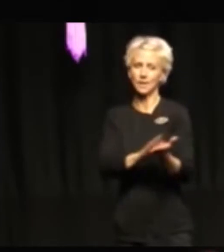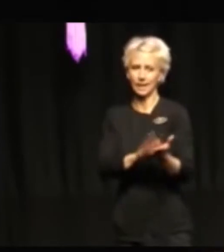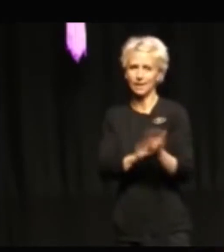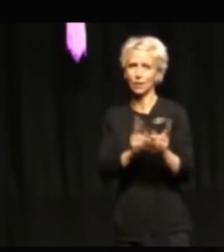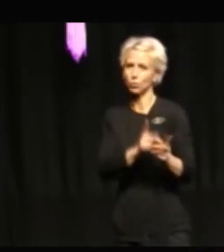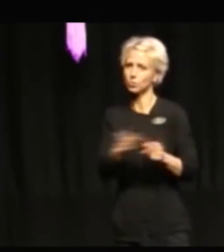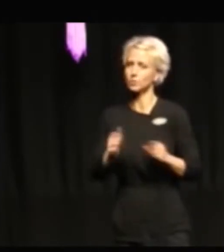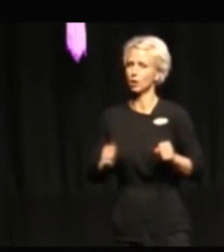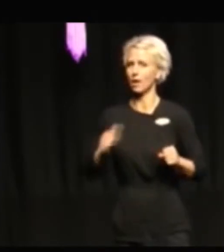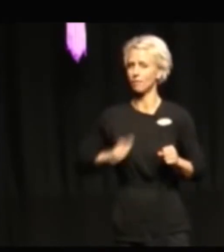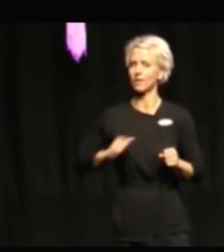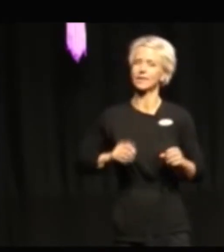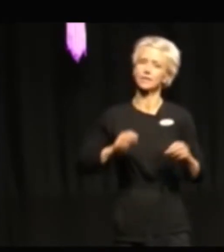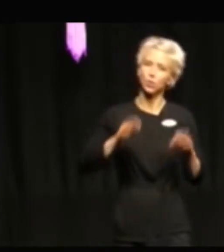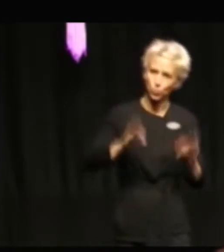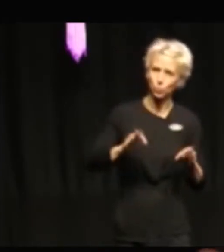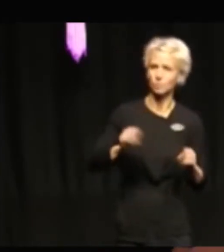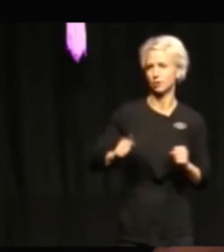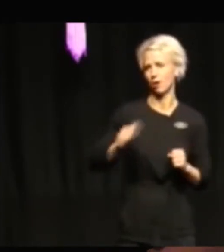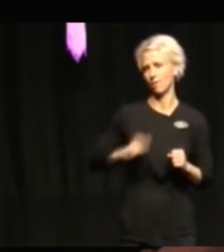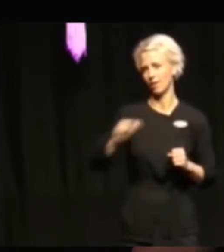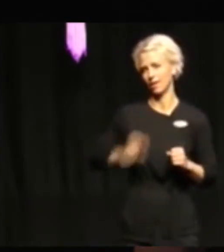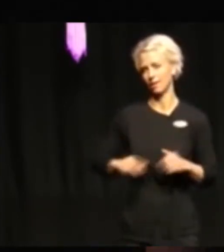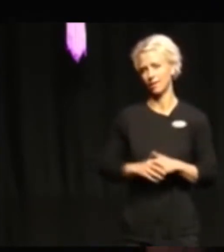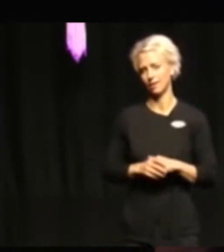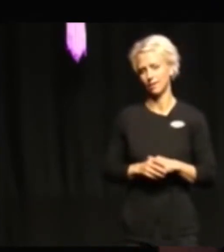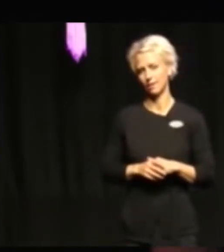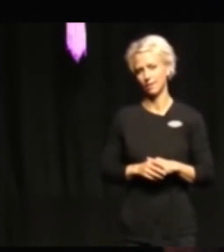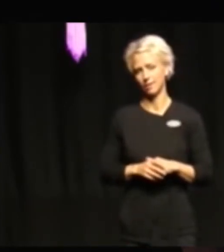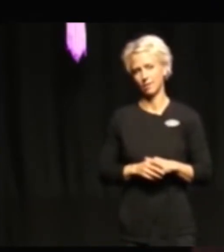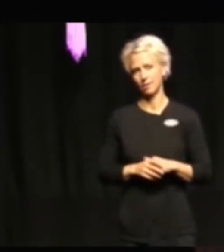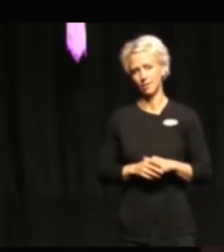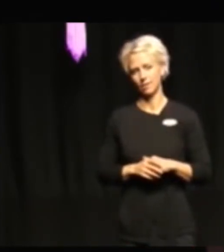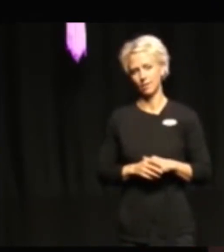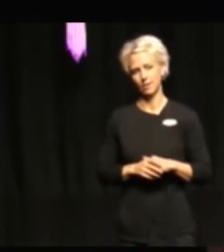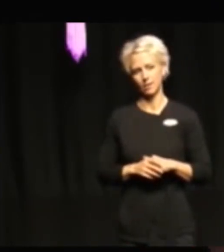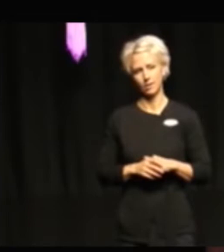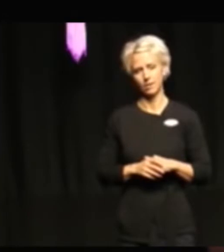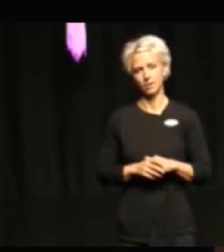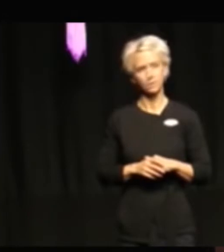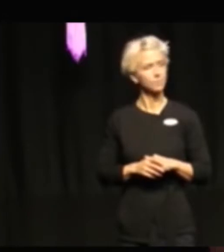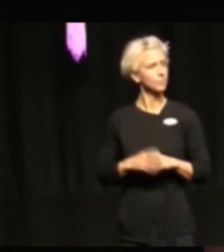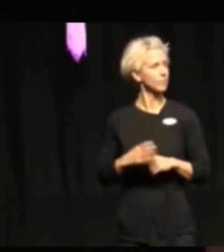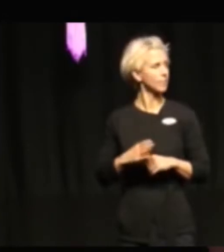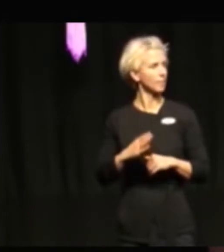it. And there's an increased jurisprudence, as you